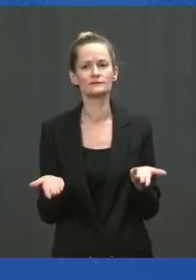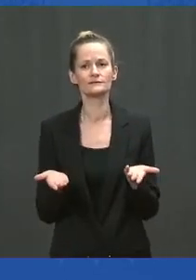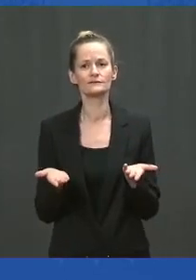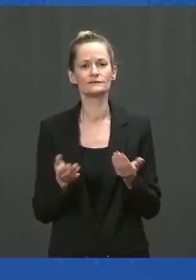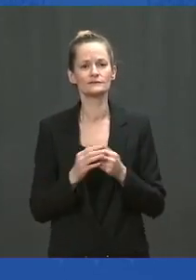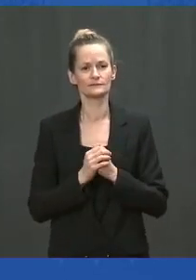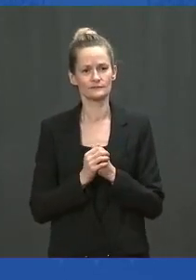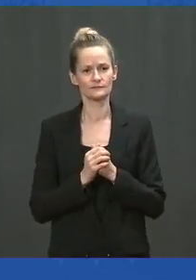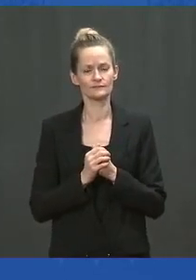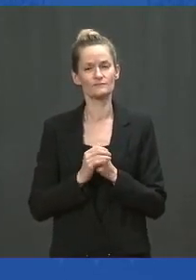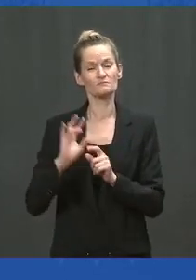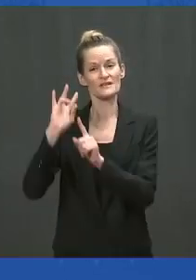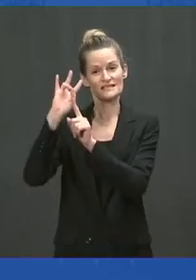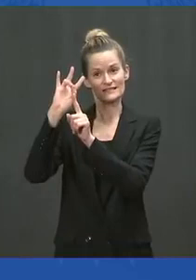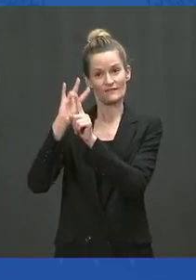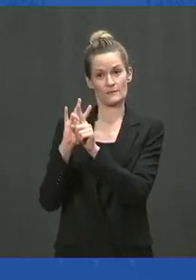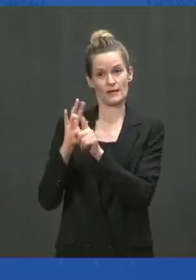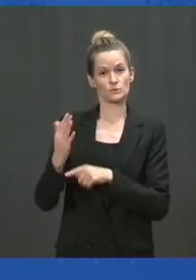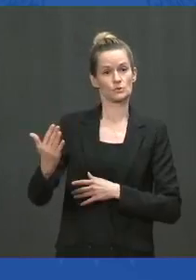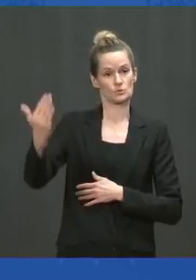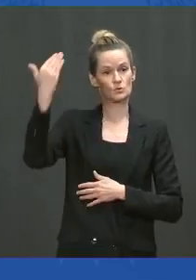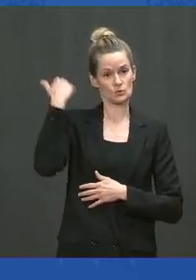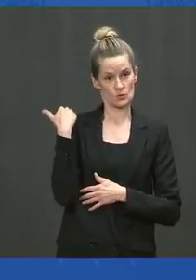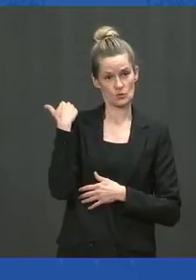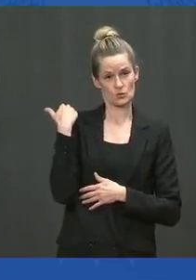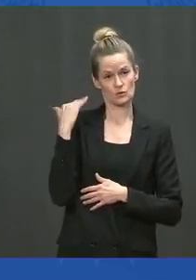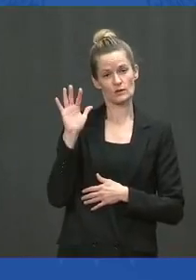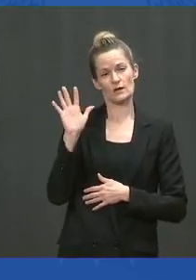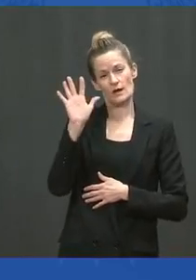very day from COVID-19.